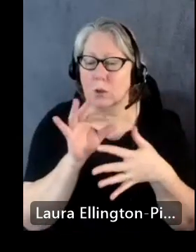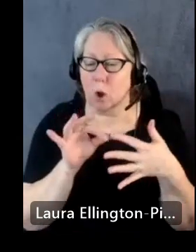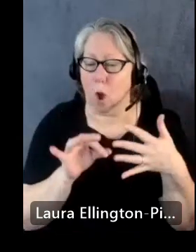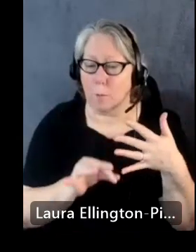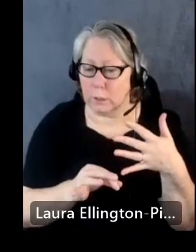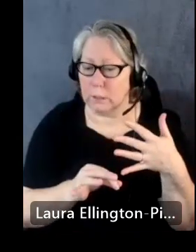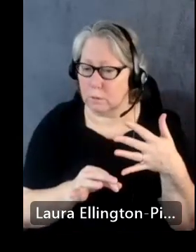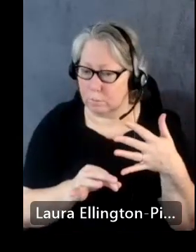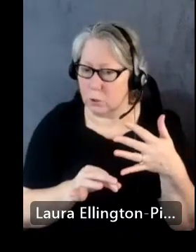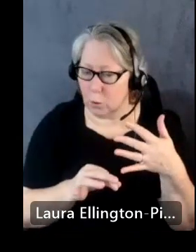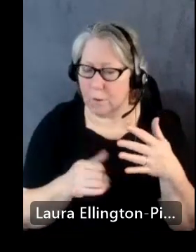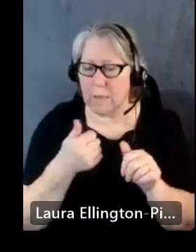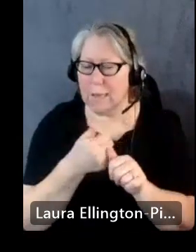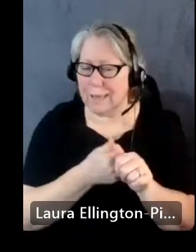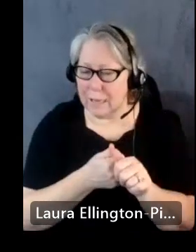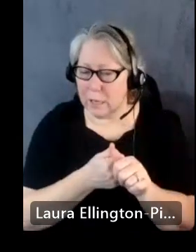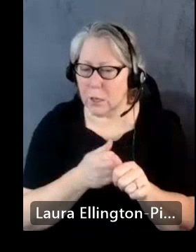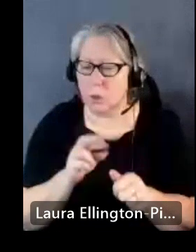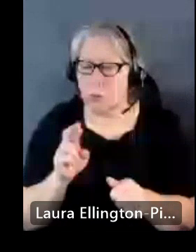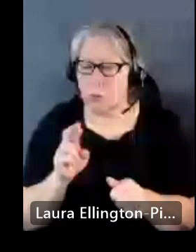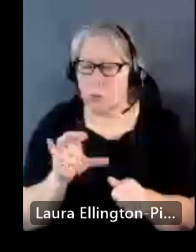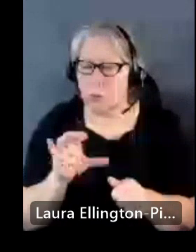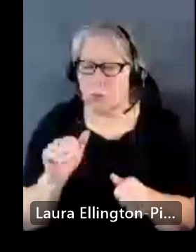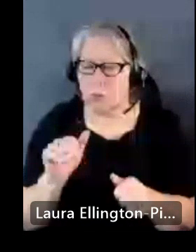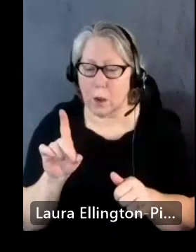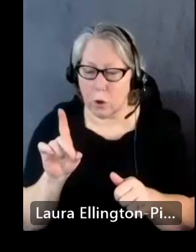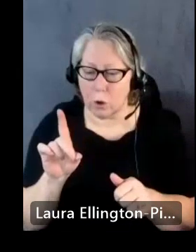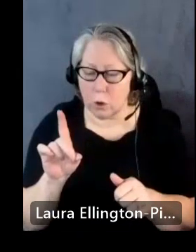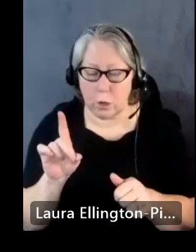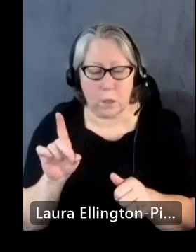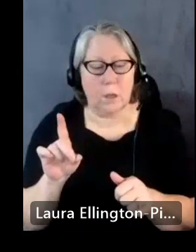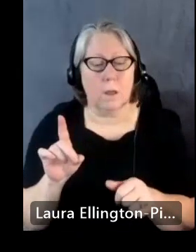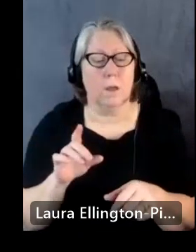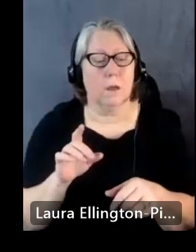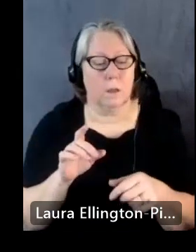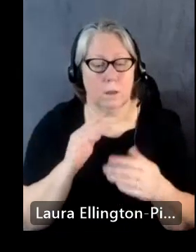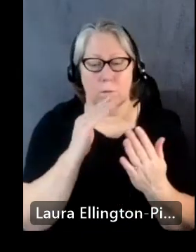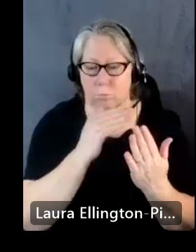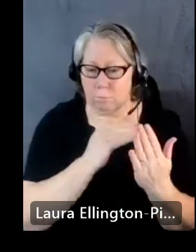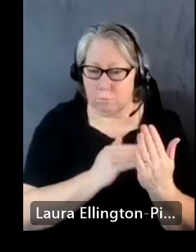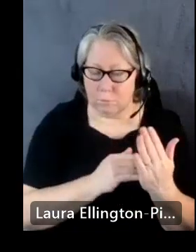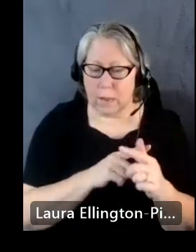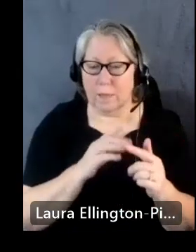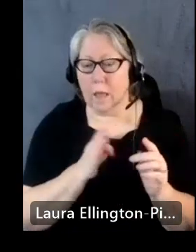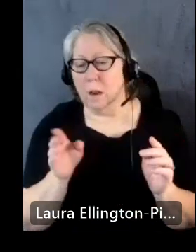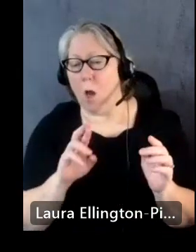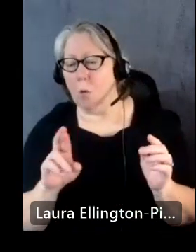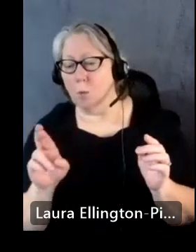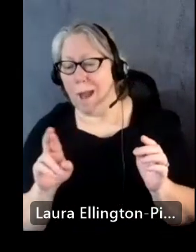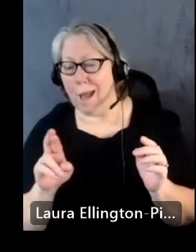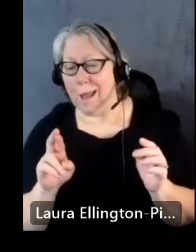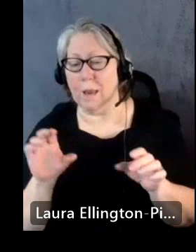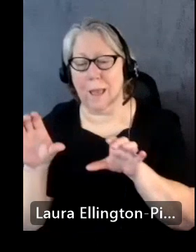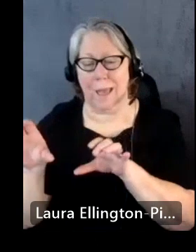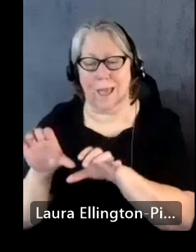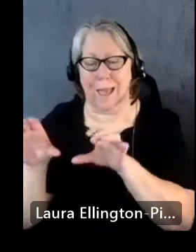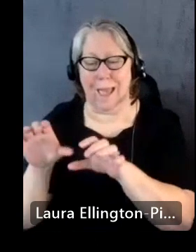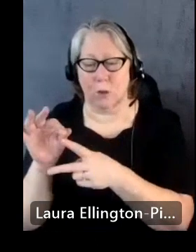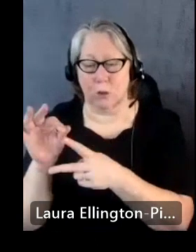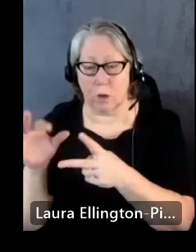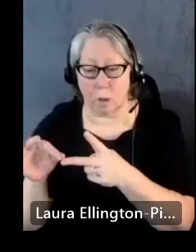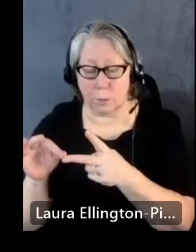records. And then over on the right side are the action options. So you can submit it, right? You can submit